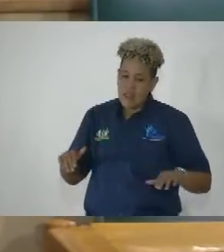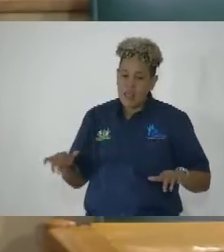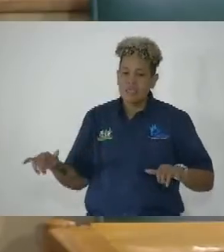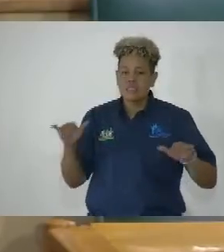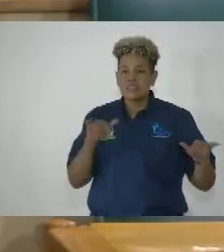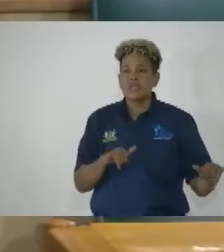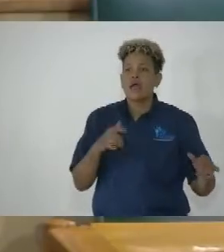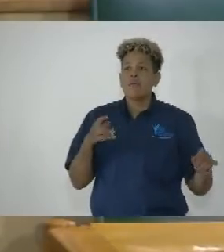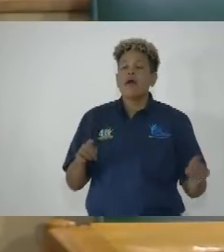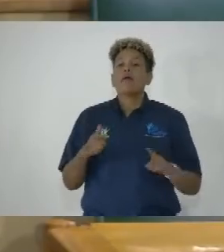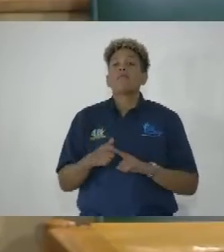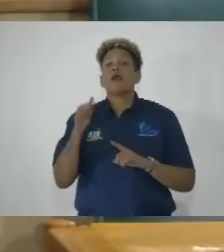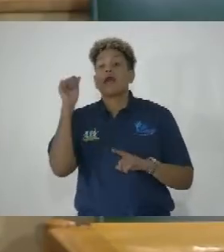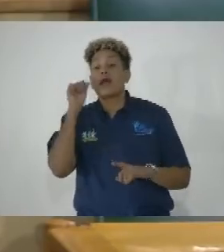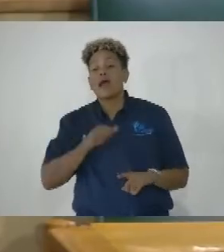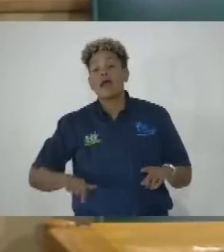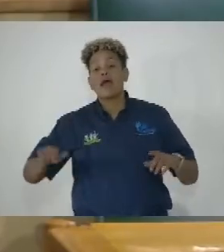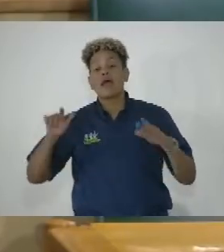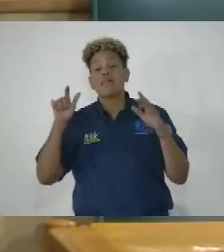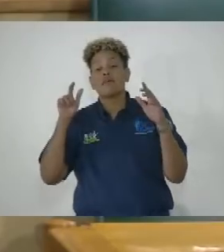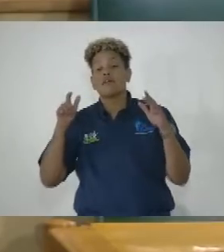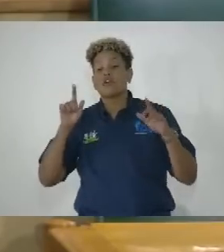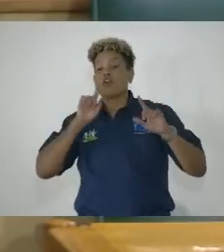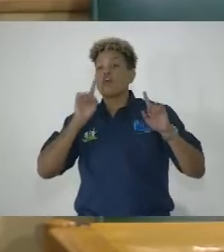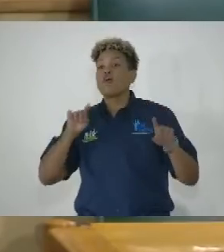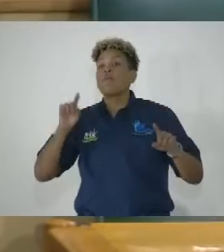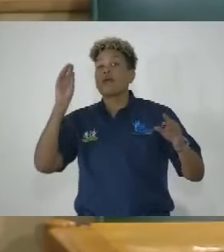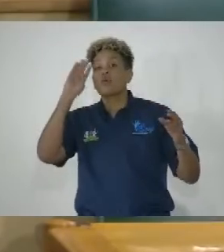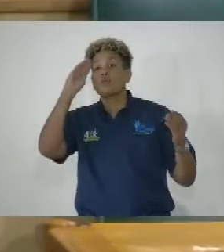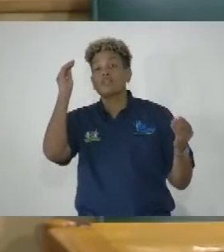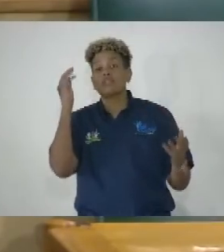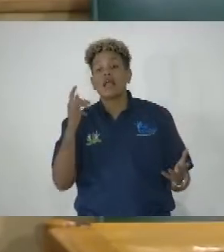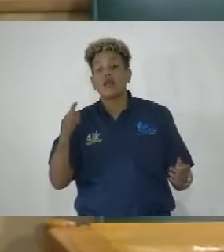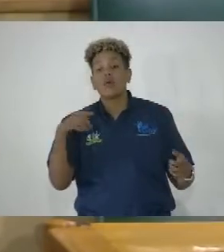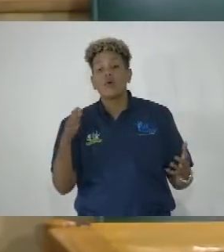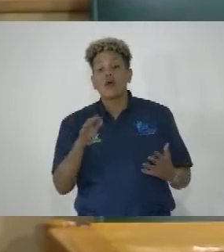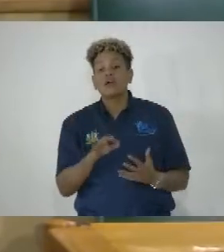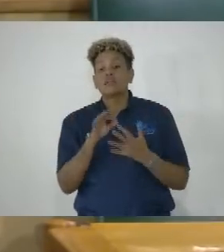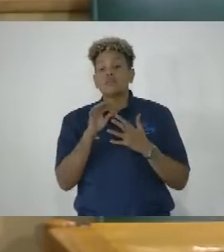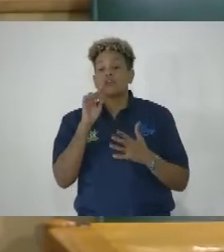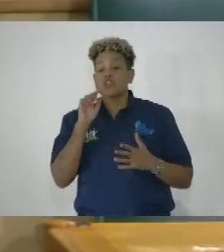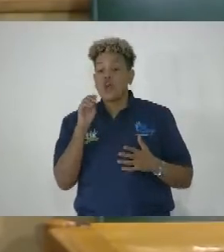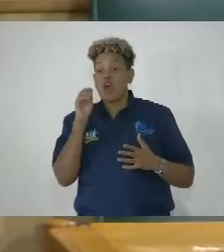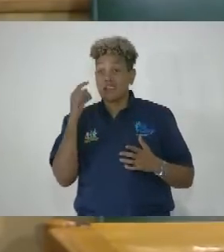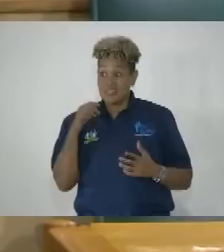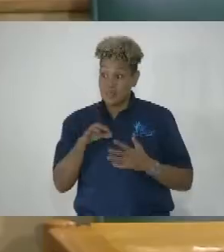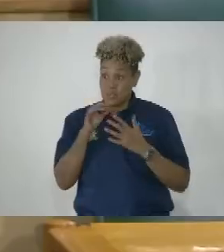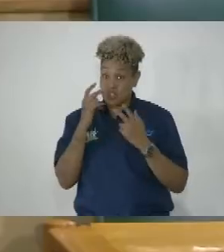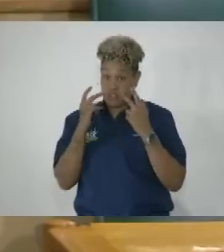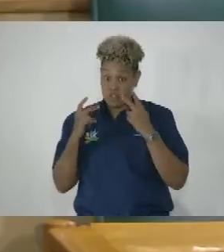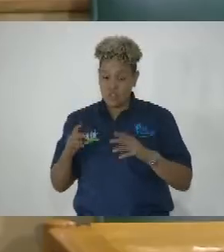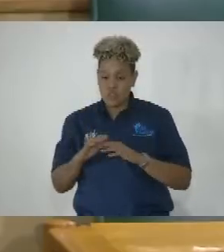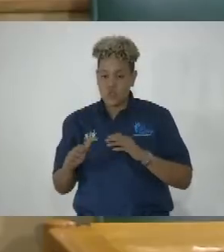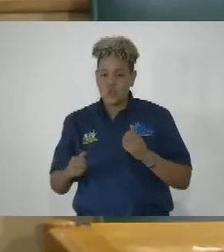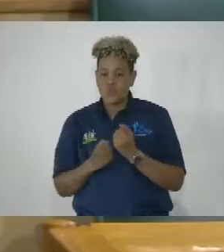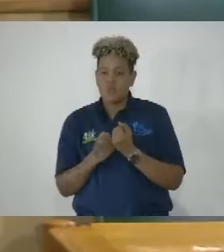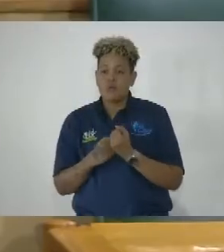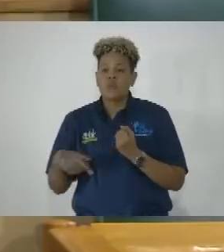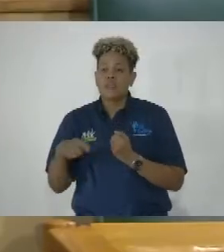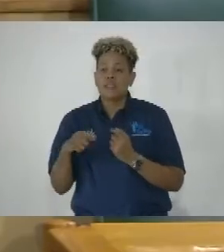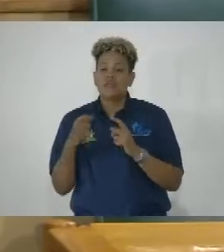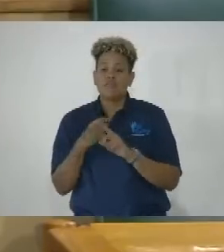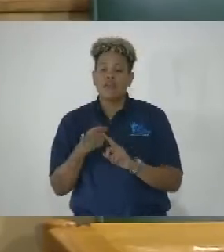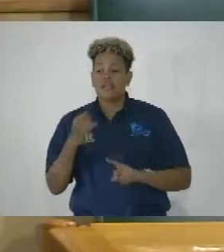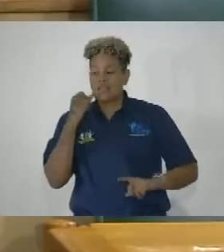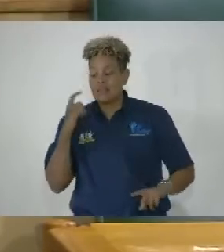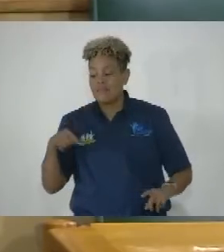Similarly, every divisional commander will tell you that specialized ops does not support them effectively. If